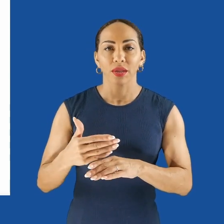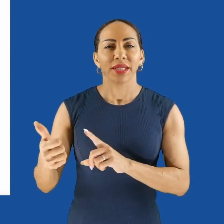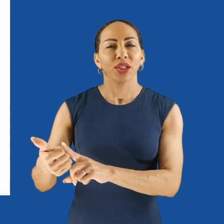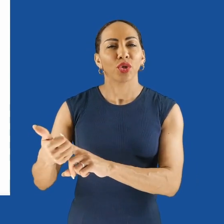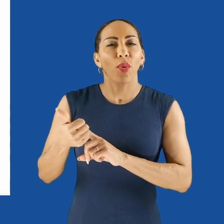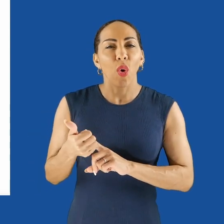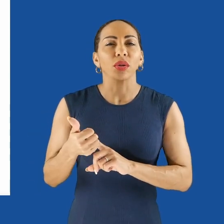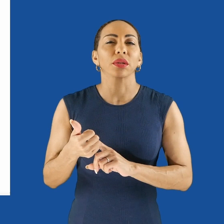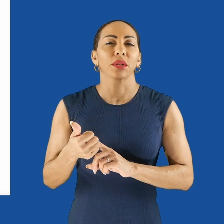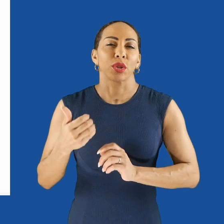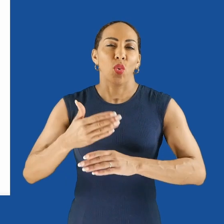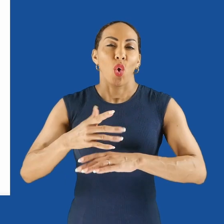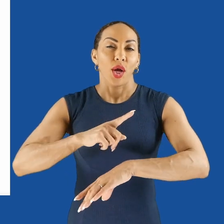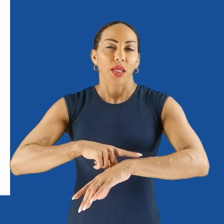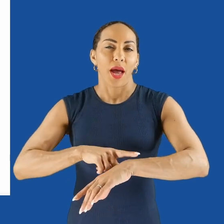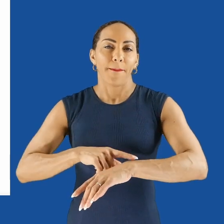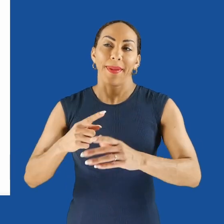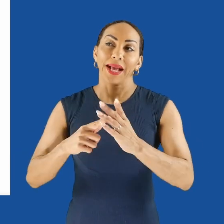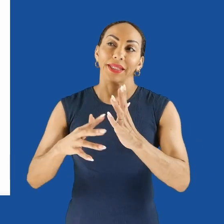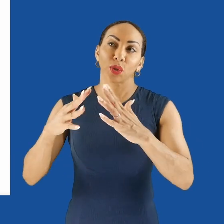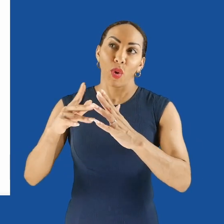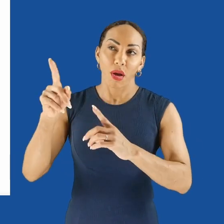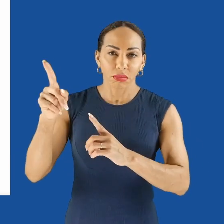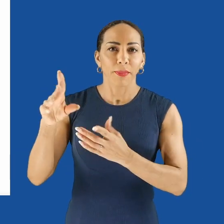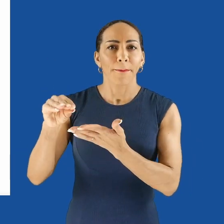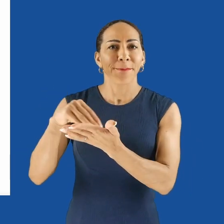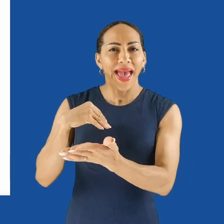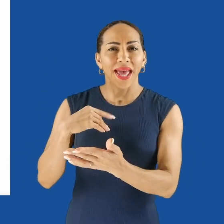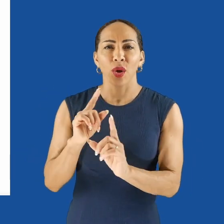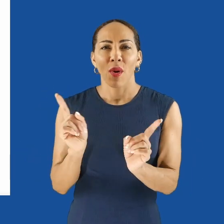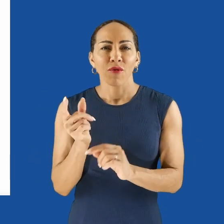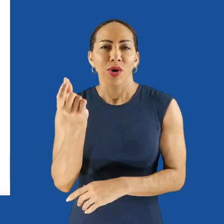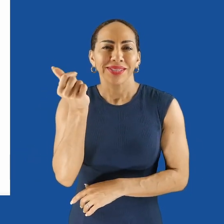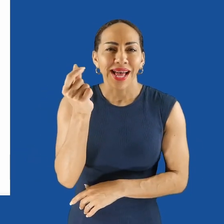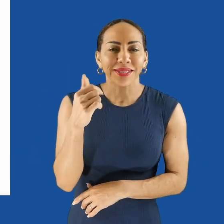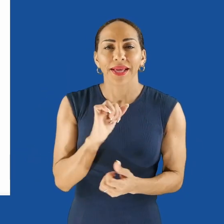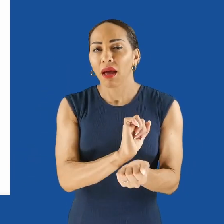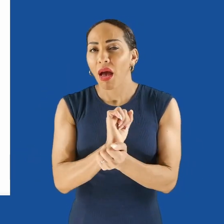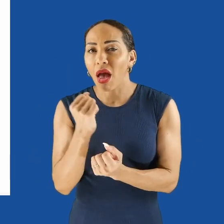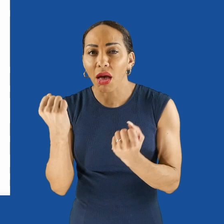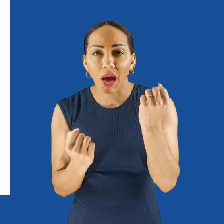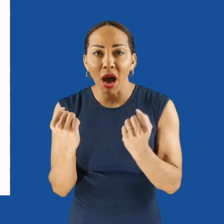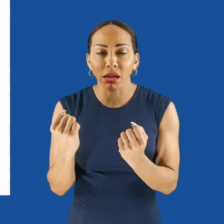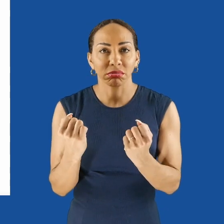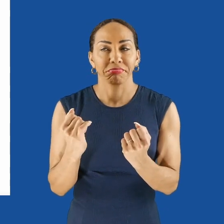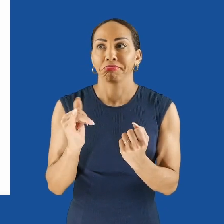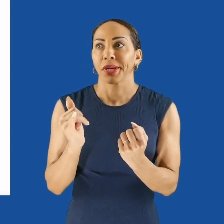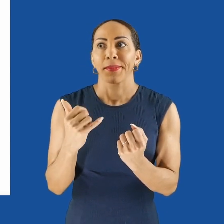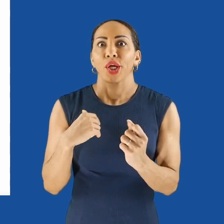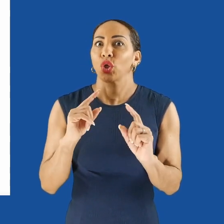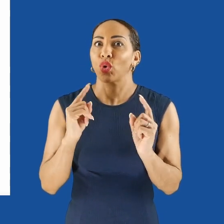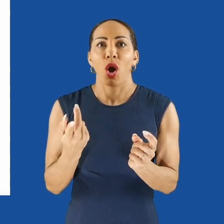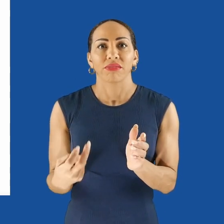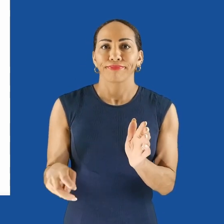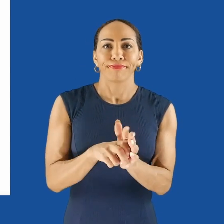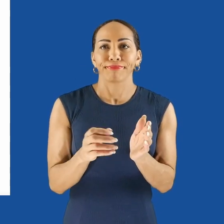Support to travel during work. Access to work can help to pay for things like taxis and hire cars if you cannot drive